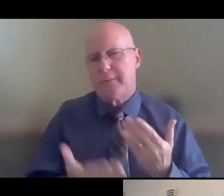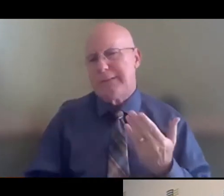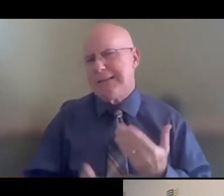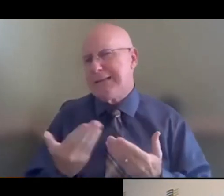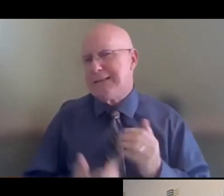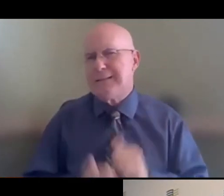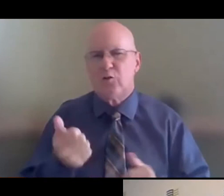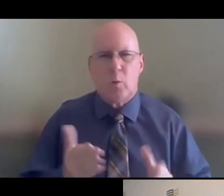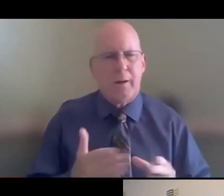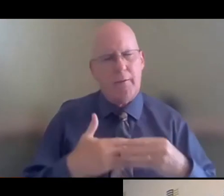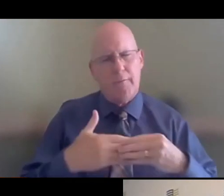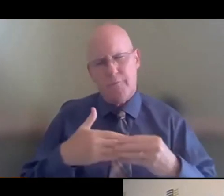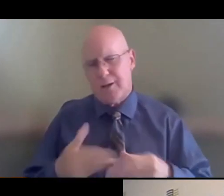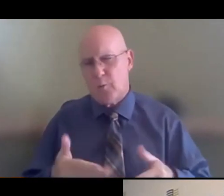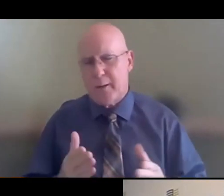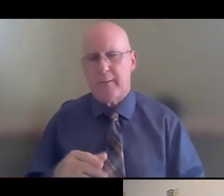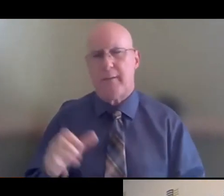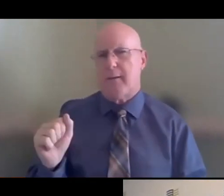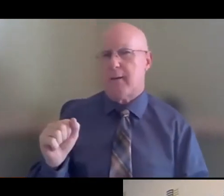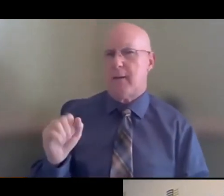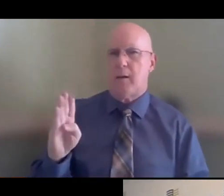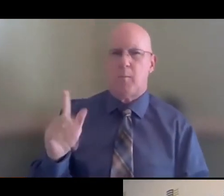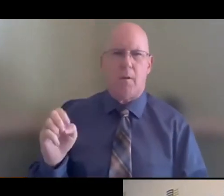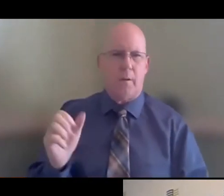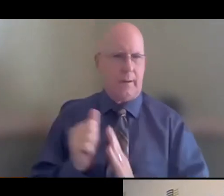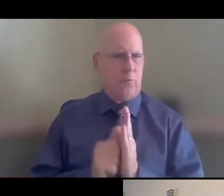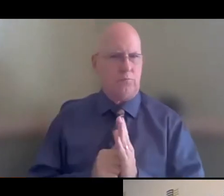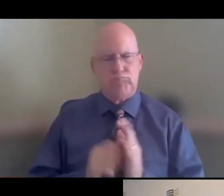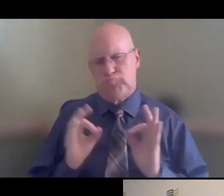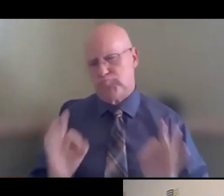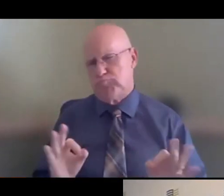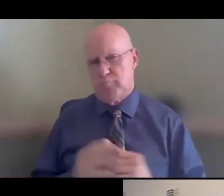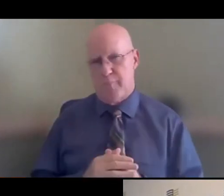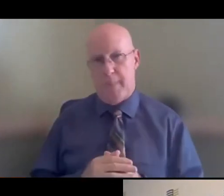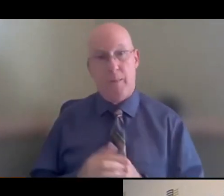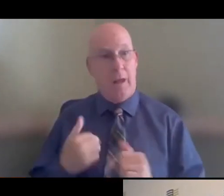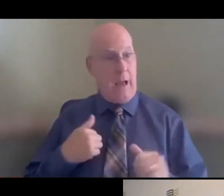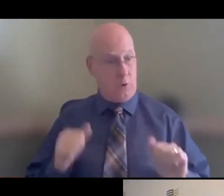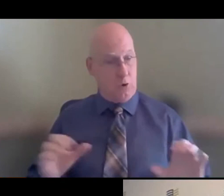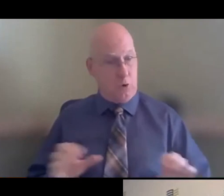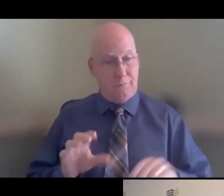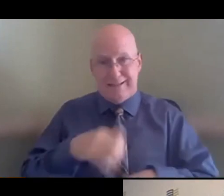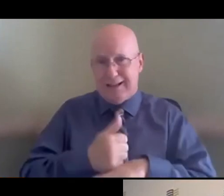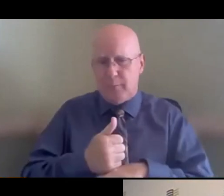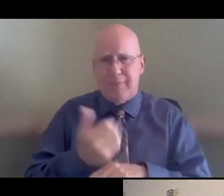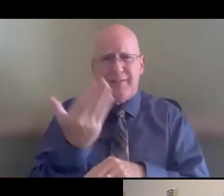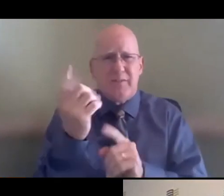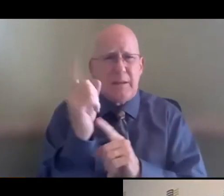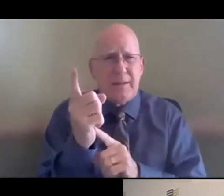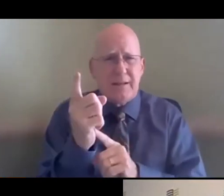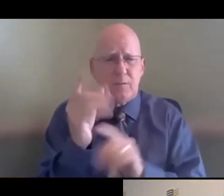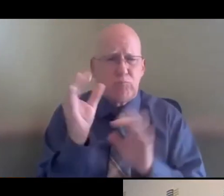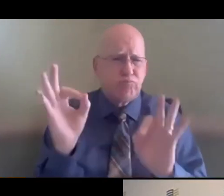the flexibility that the ABLE accounts have. And it's something that I was able to do, just like Katherine, set it up 15 minutes on